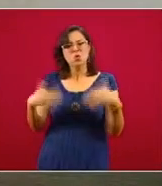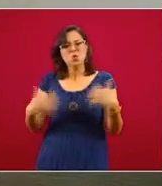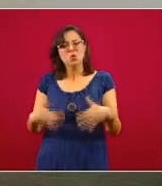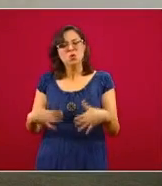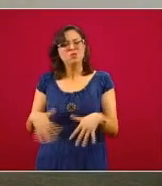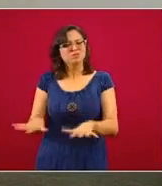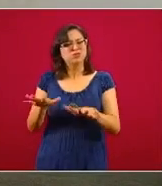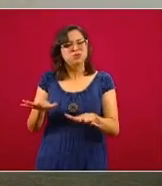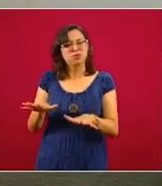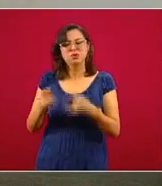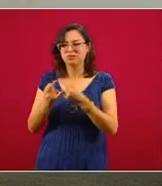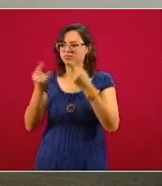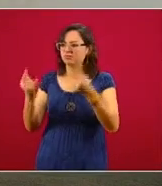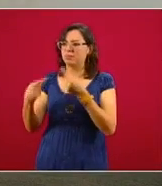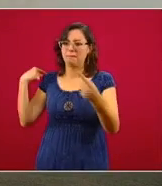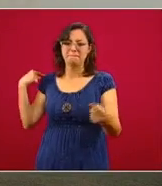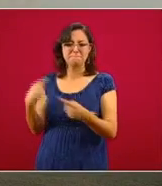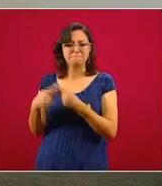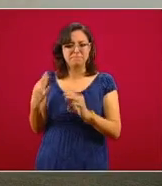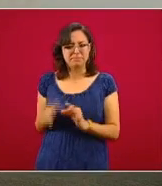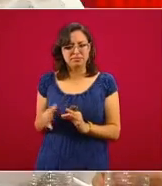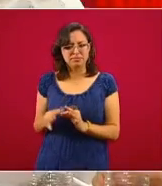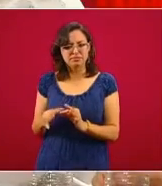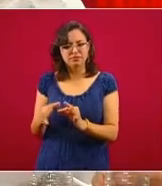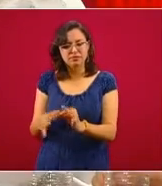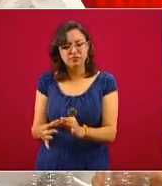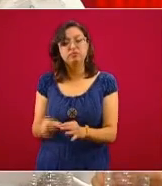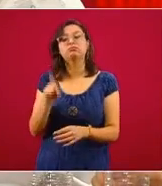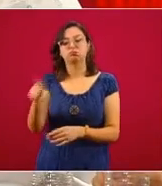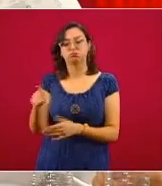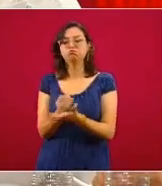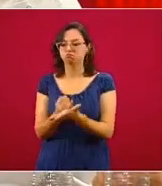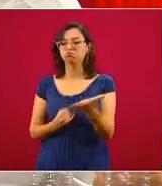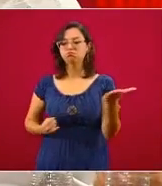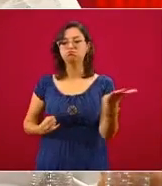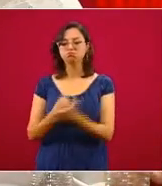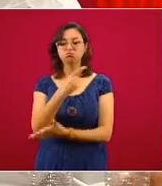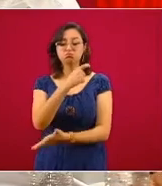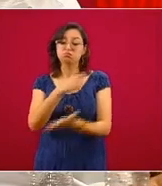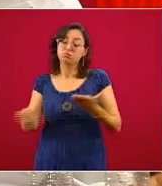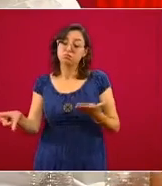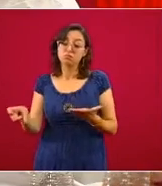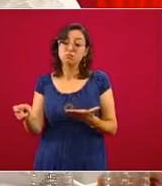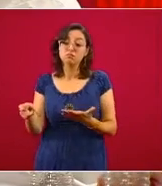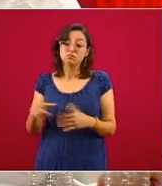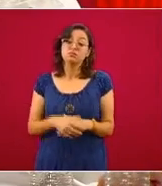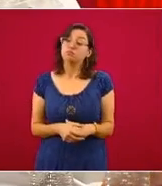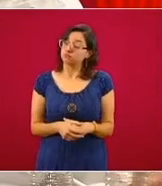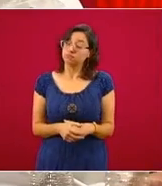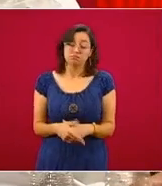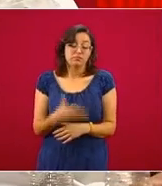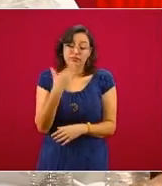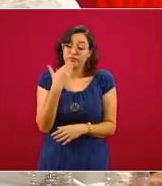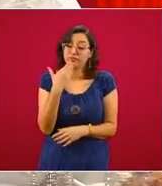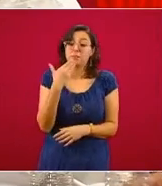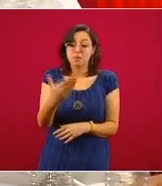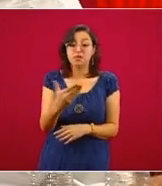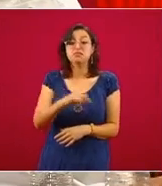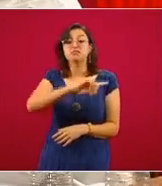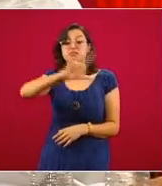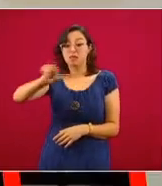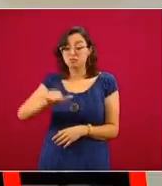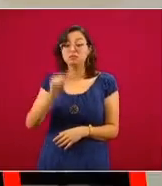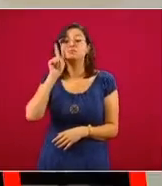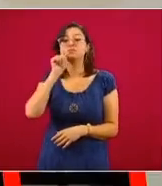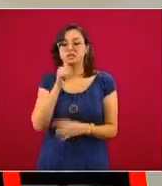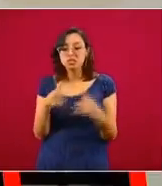has no spots on her record. And I think it was a pretty big thing. She's going